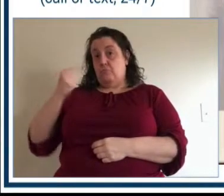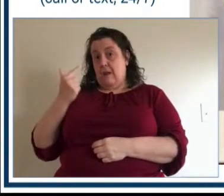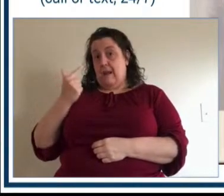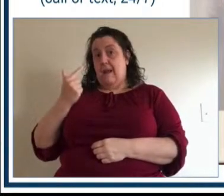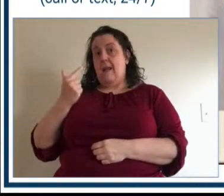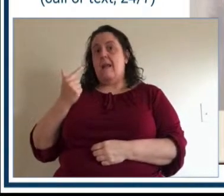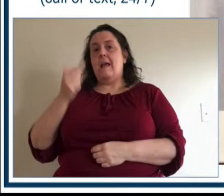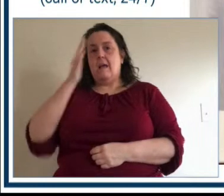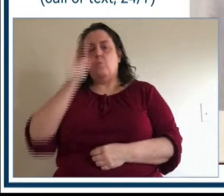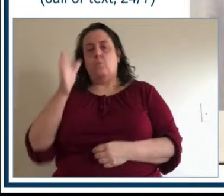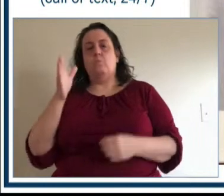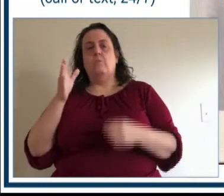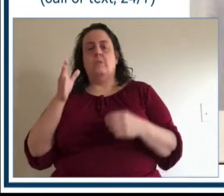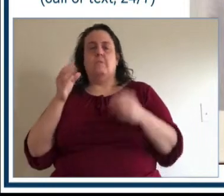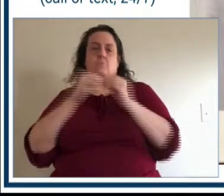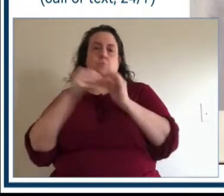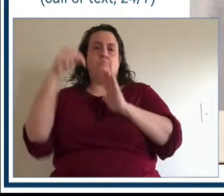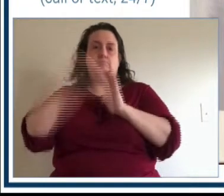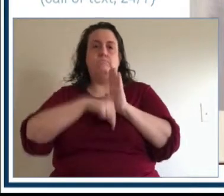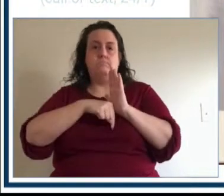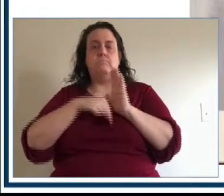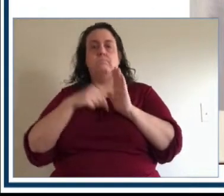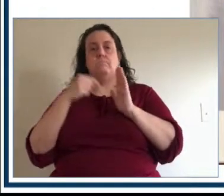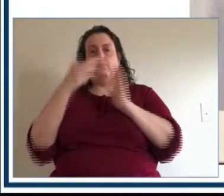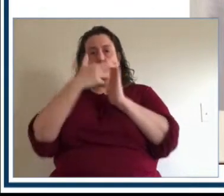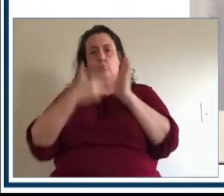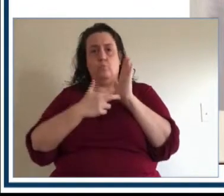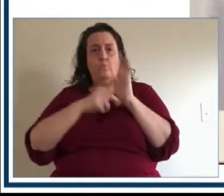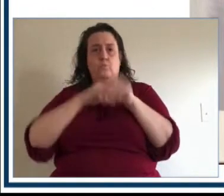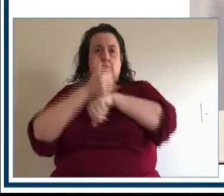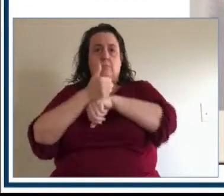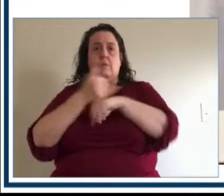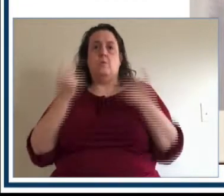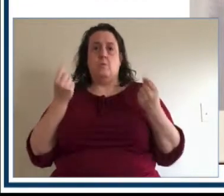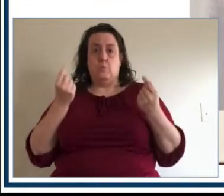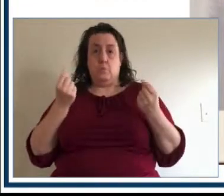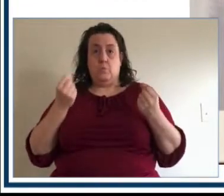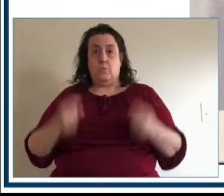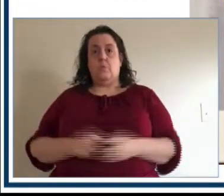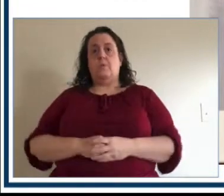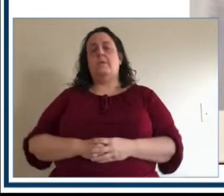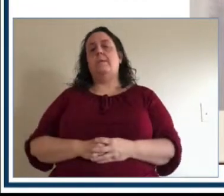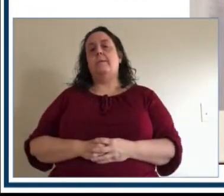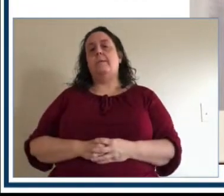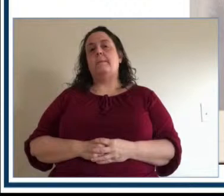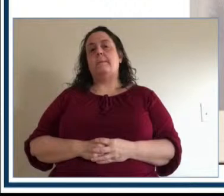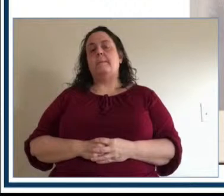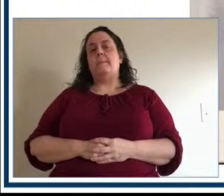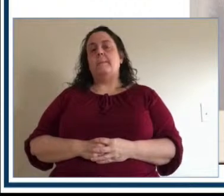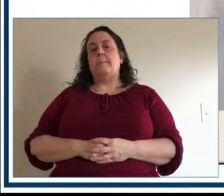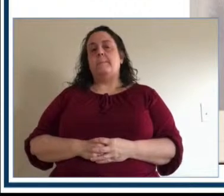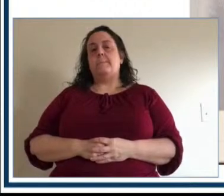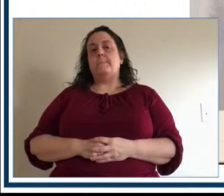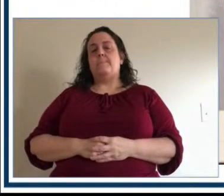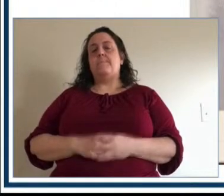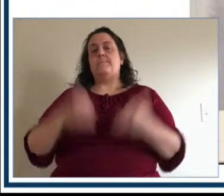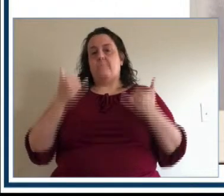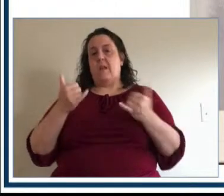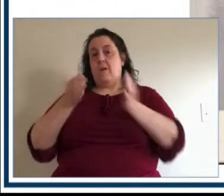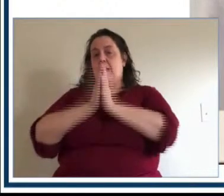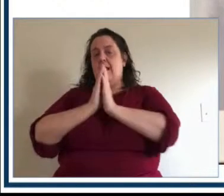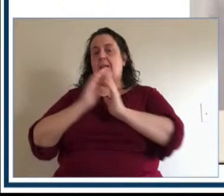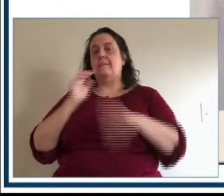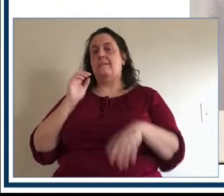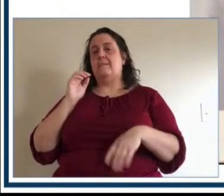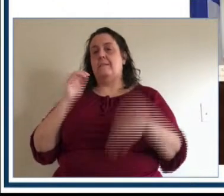we will get things back under control. I have no doubt about that. So I'd like to ask the Minister to step up